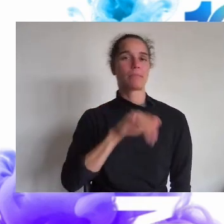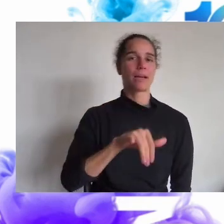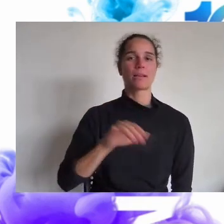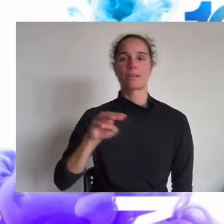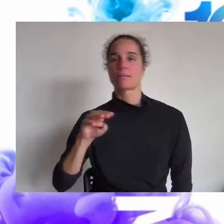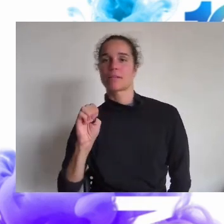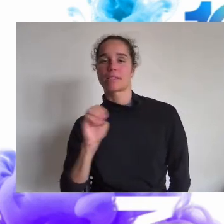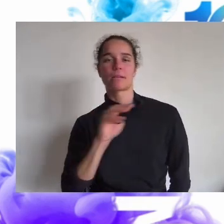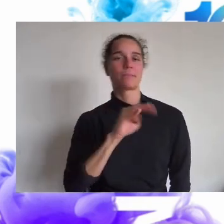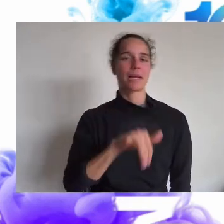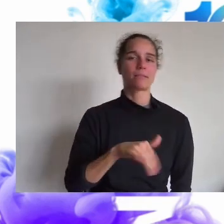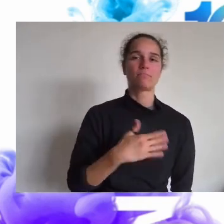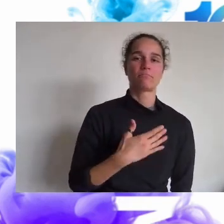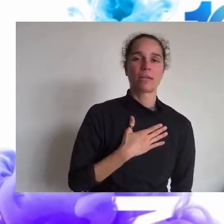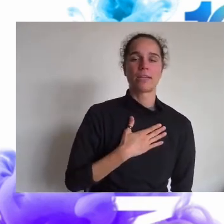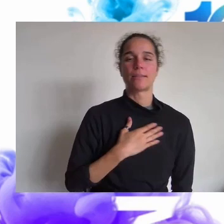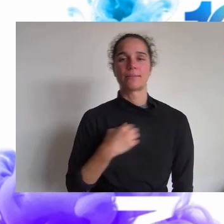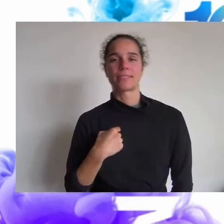Name.